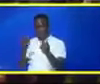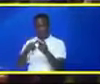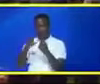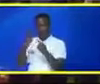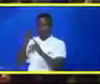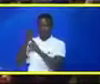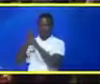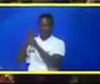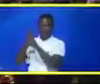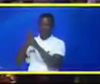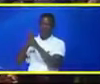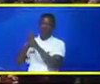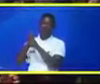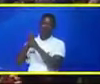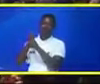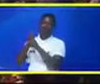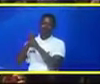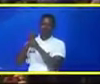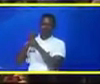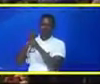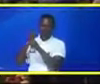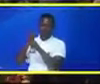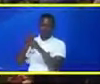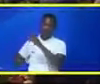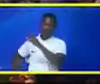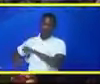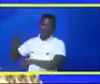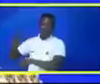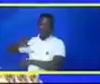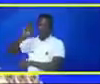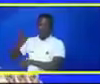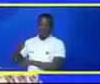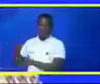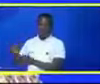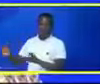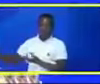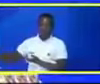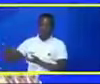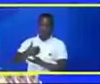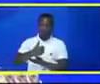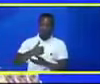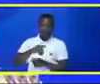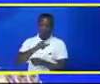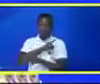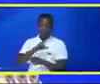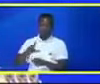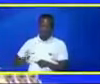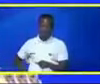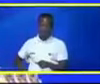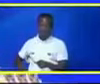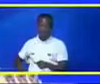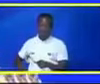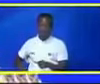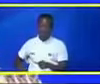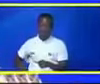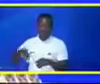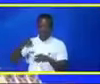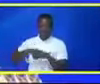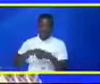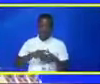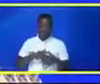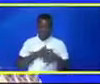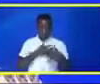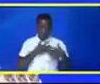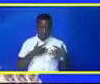he will in no wise cast away. God laid it in the hand, in the heart of his